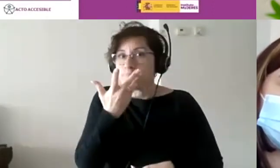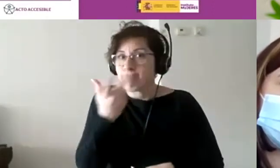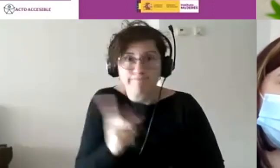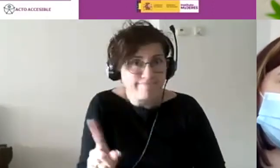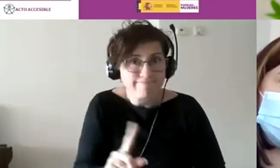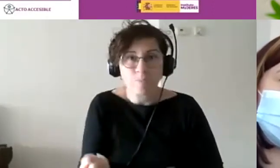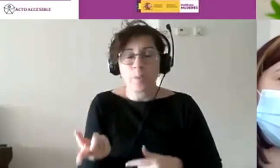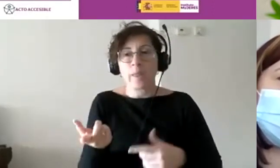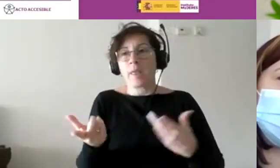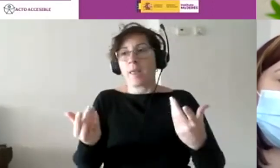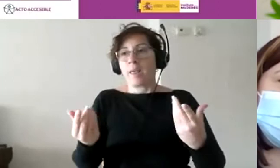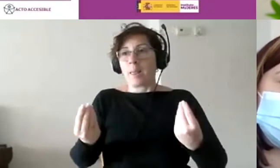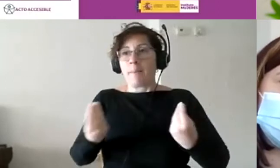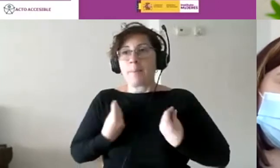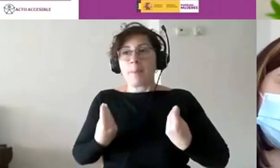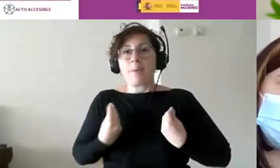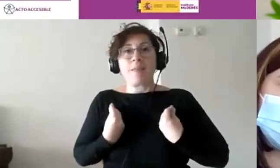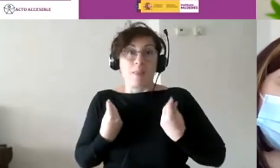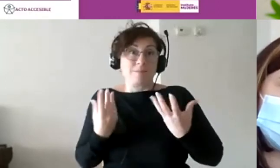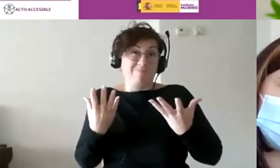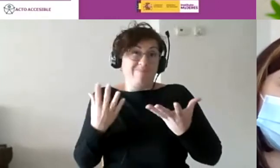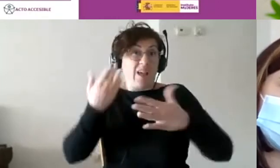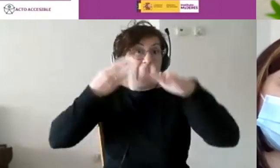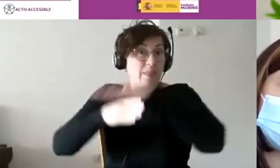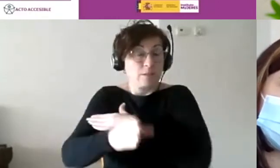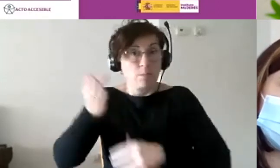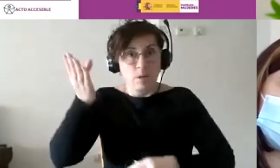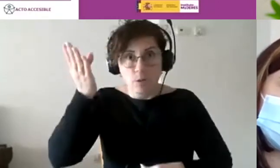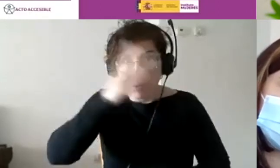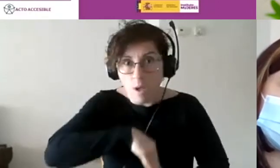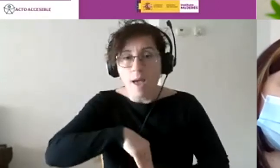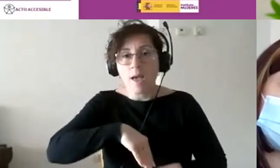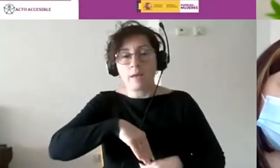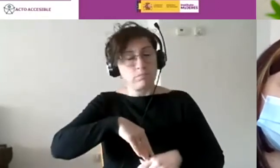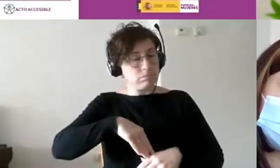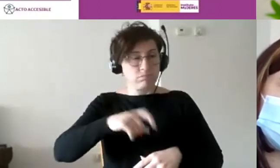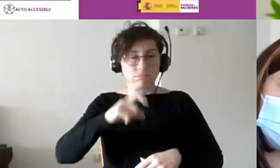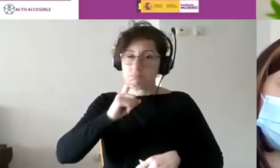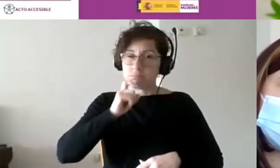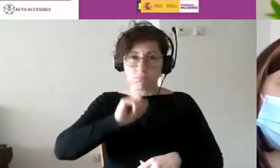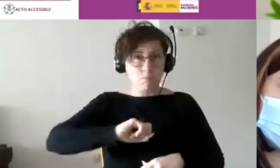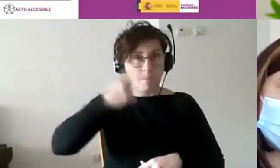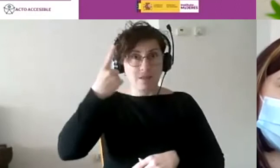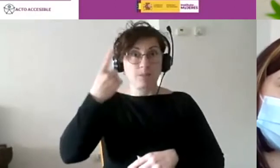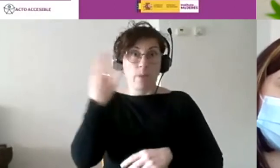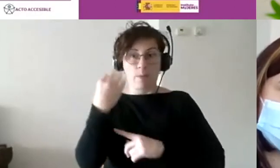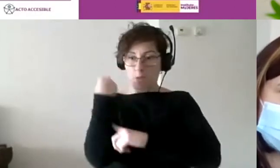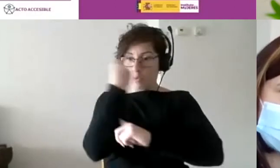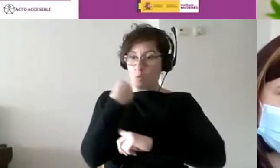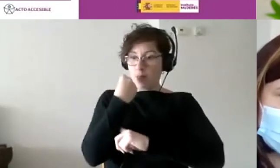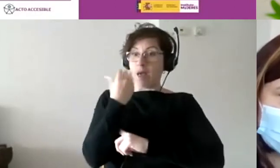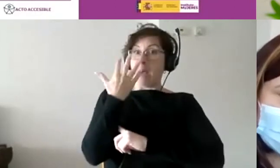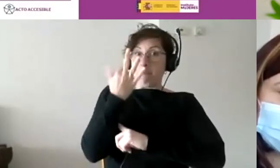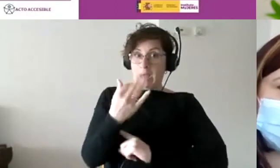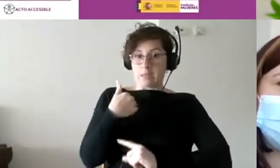them, and she needs to take care about her children, and it's new environment for her, and she